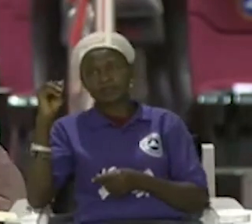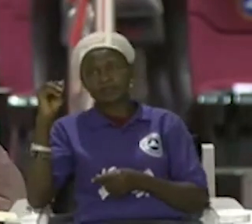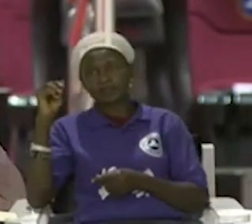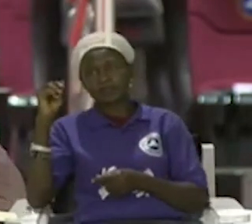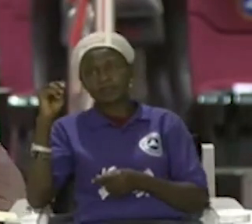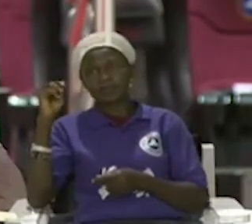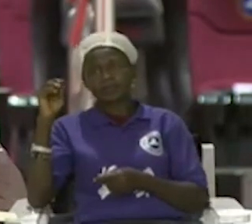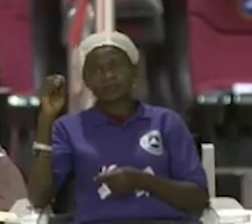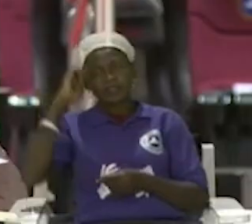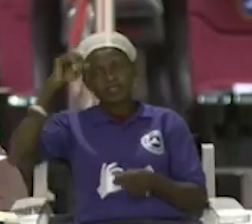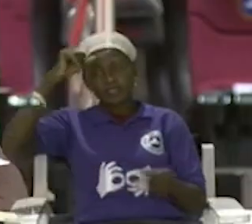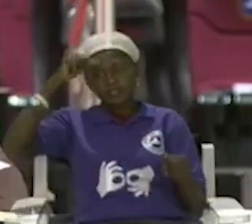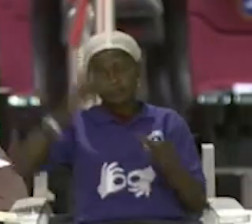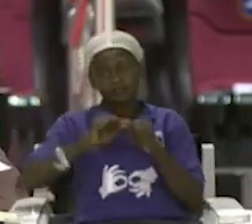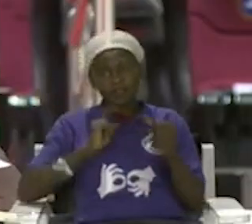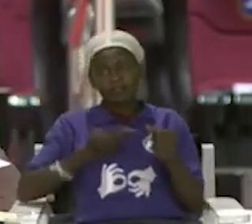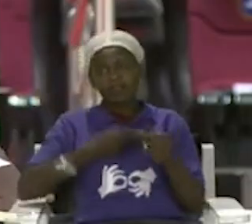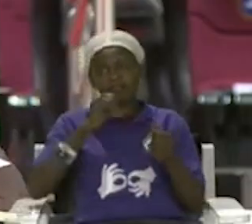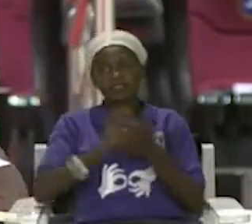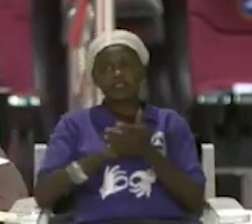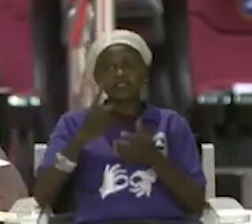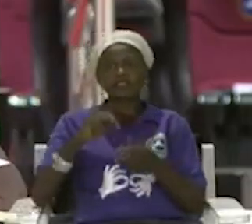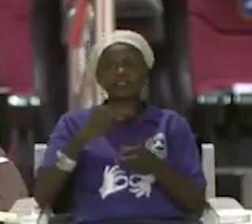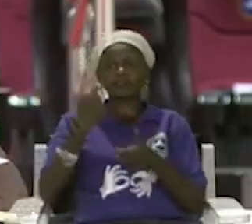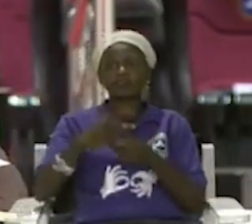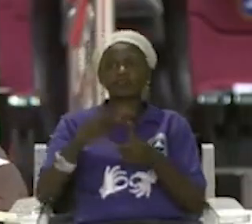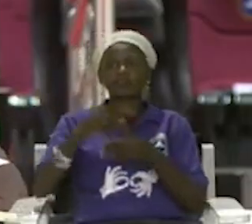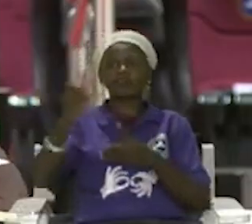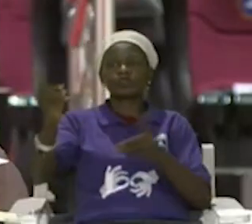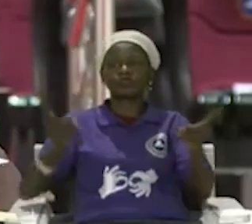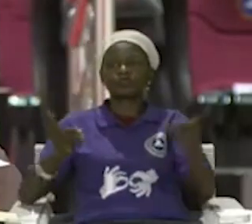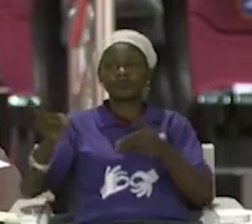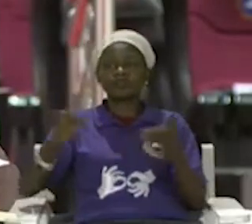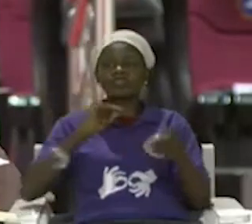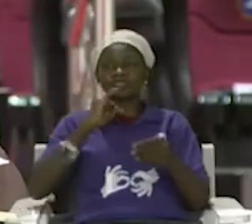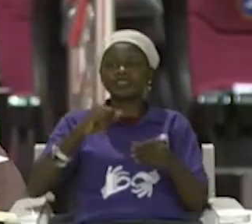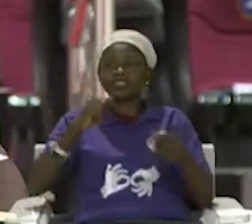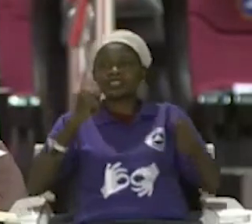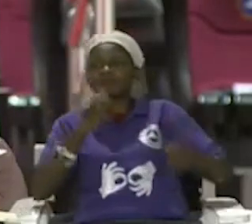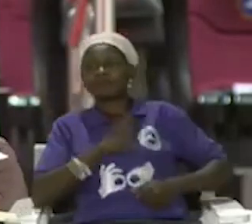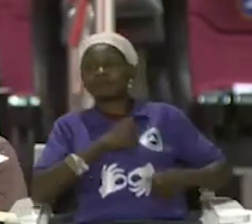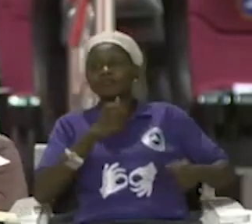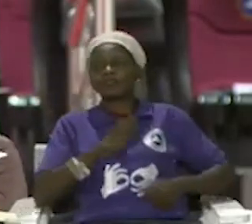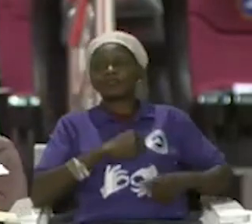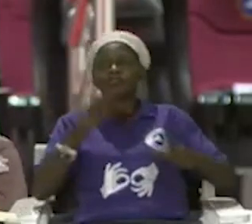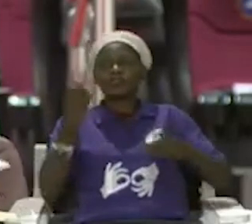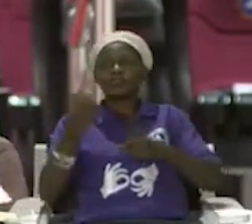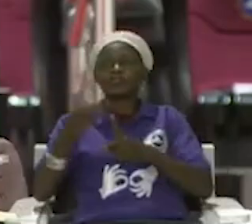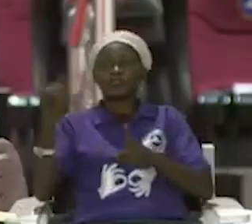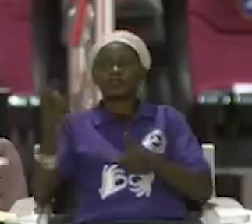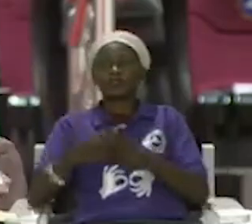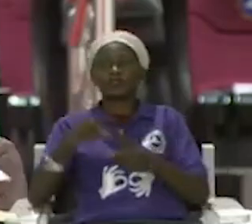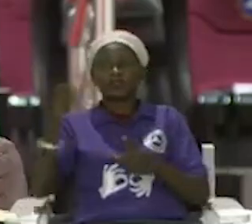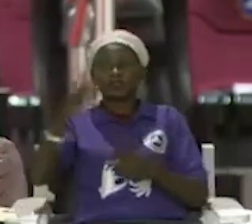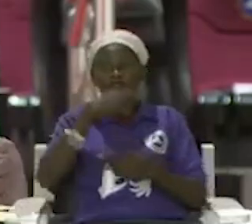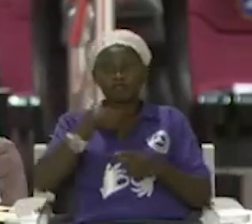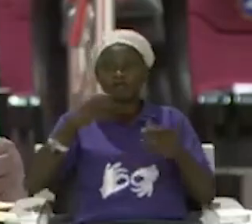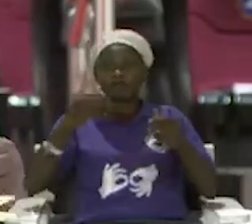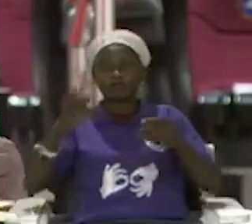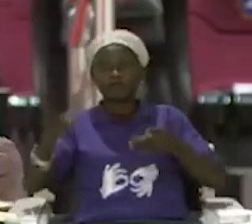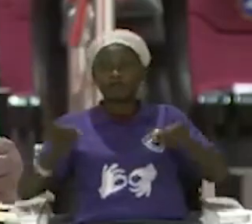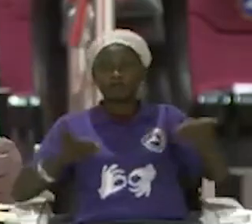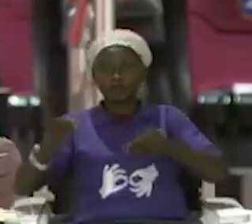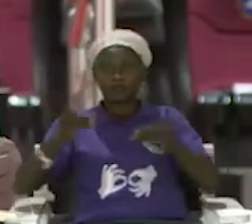He reminded us that the word dominion is a military word. You have dominion, so